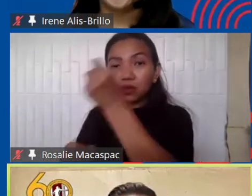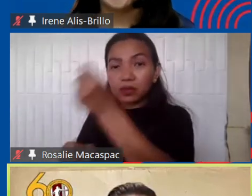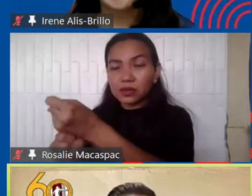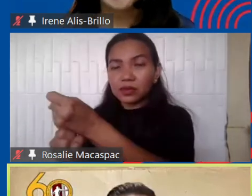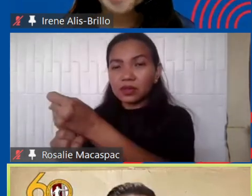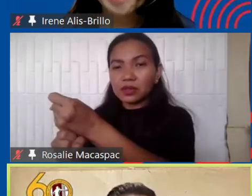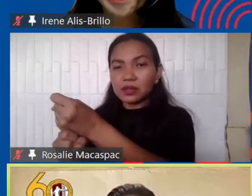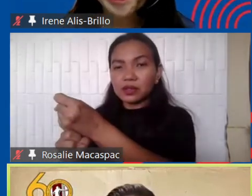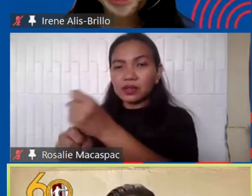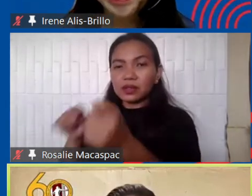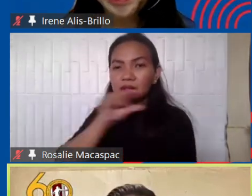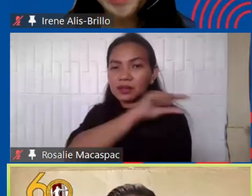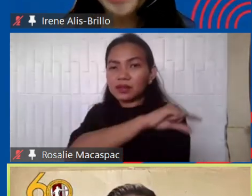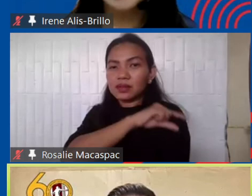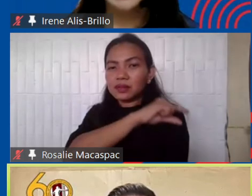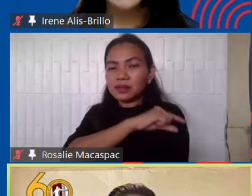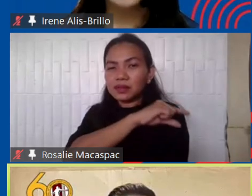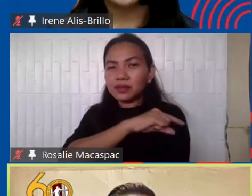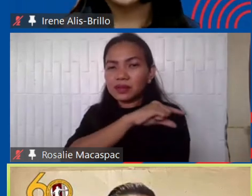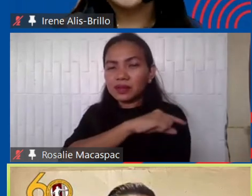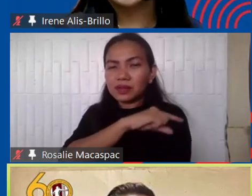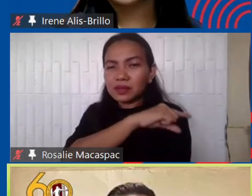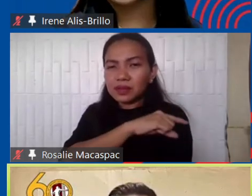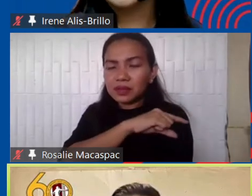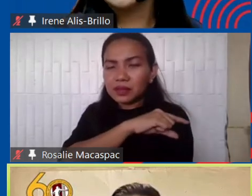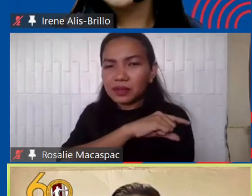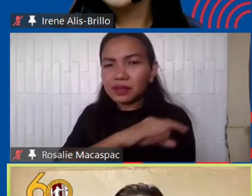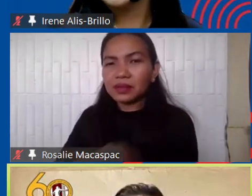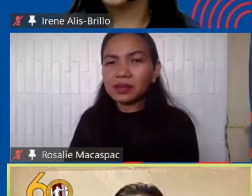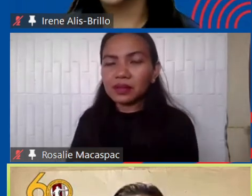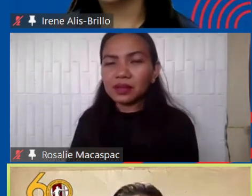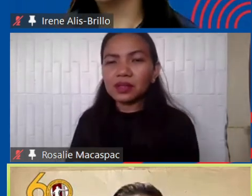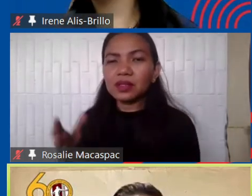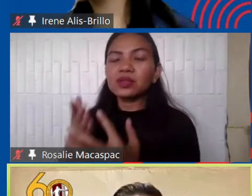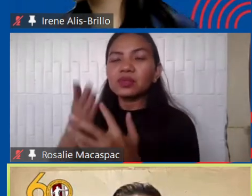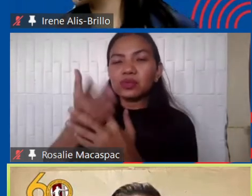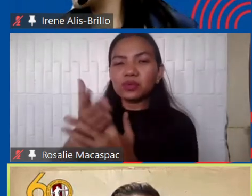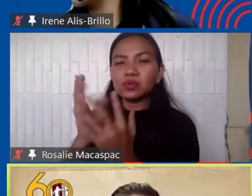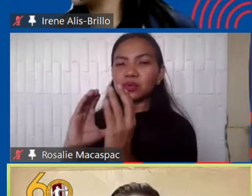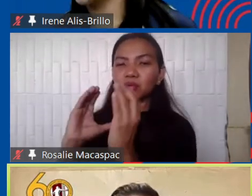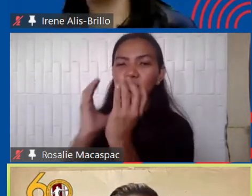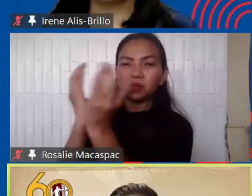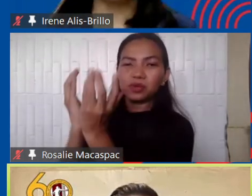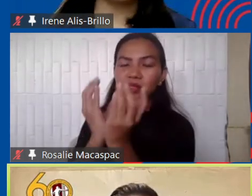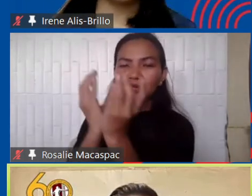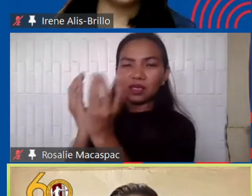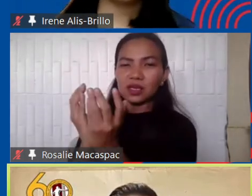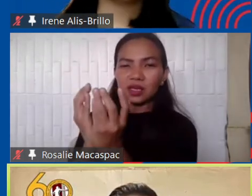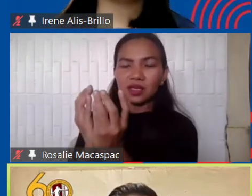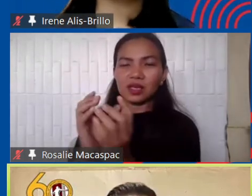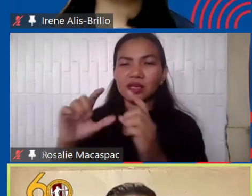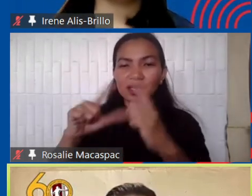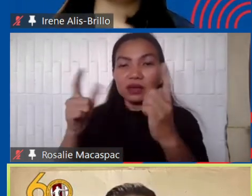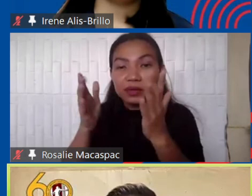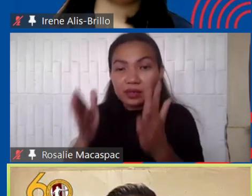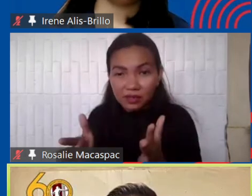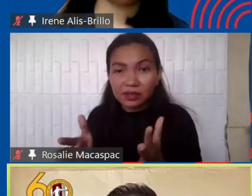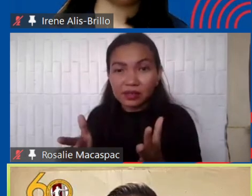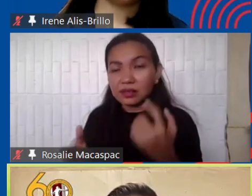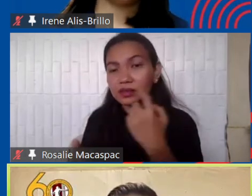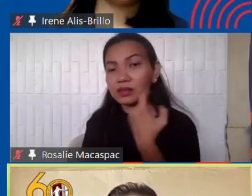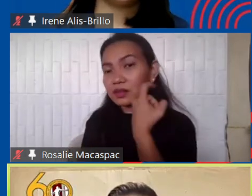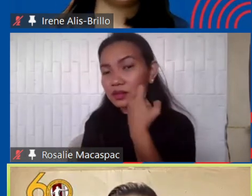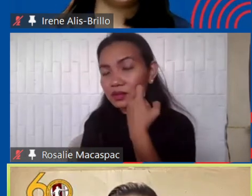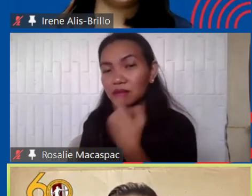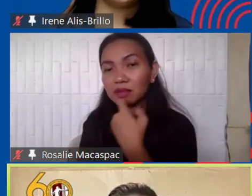the quality of those that are uploaded? It will be through communities of librarians. So as you mentioned, as you've